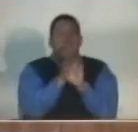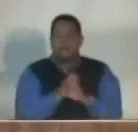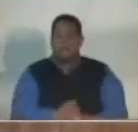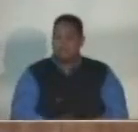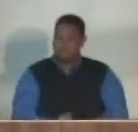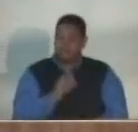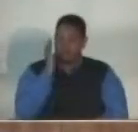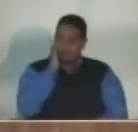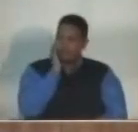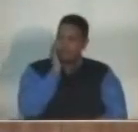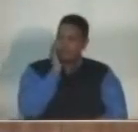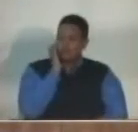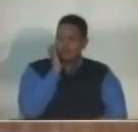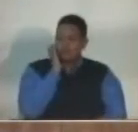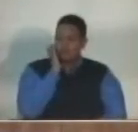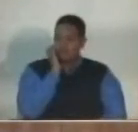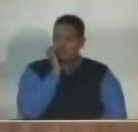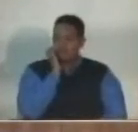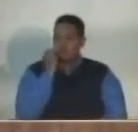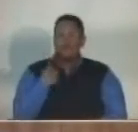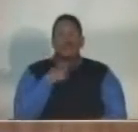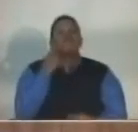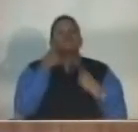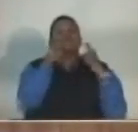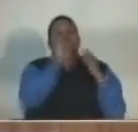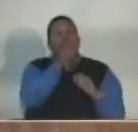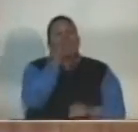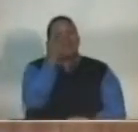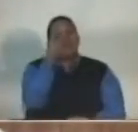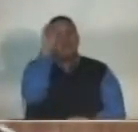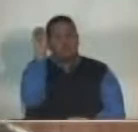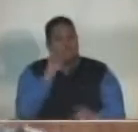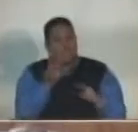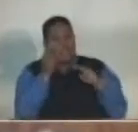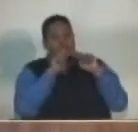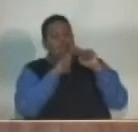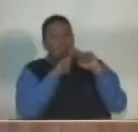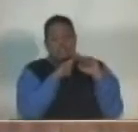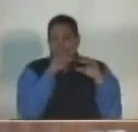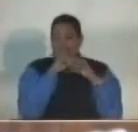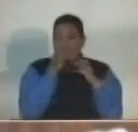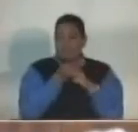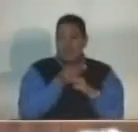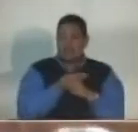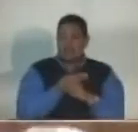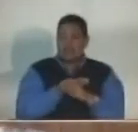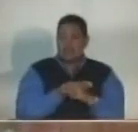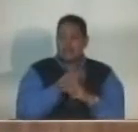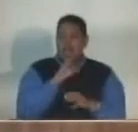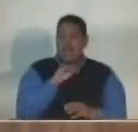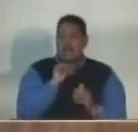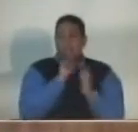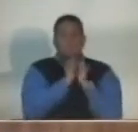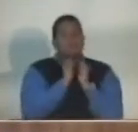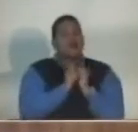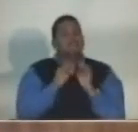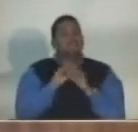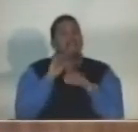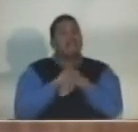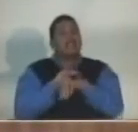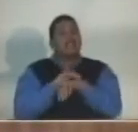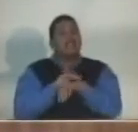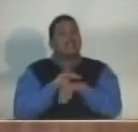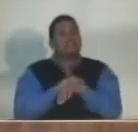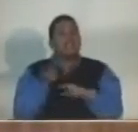And we did have successes there, 11 percentage points in mathematics, and passes in English